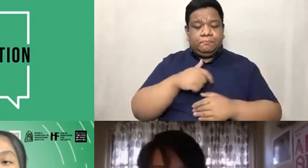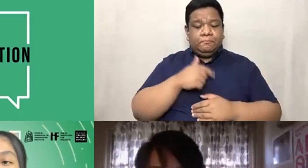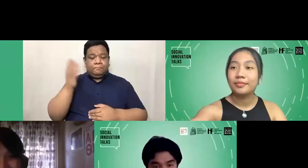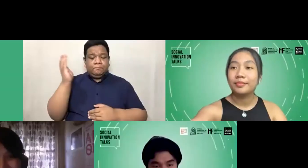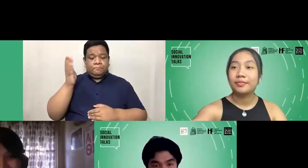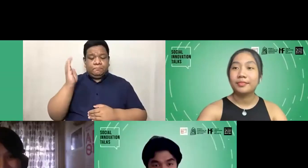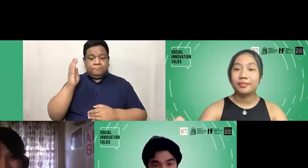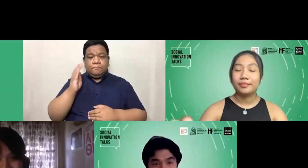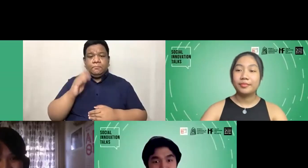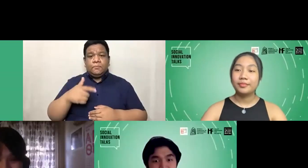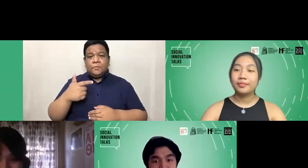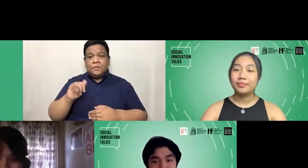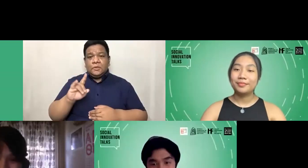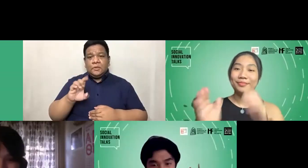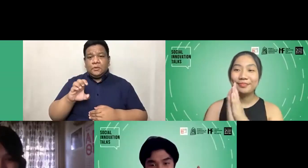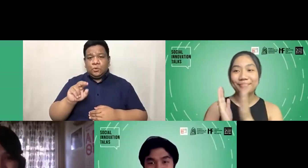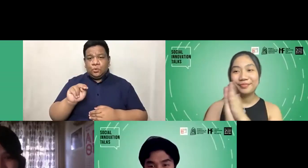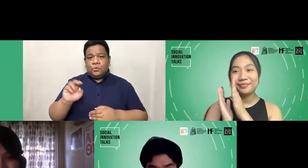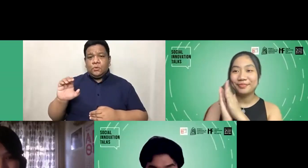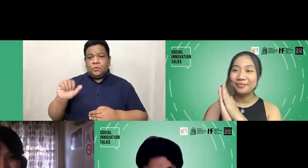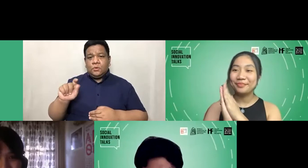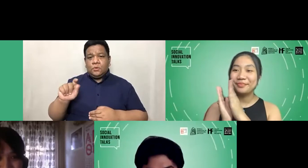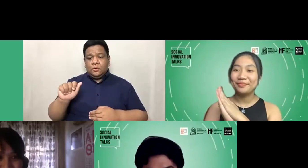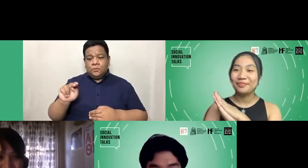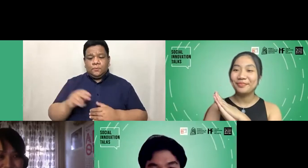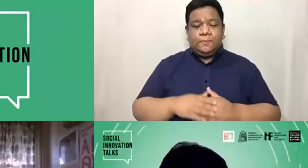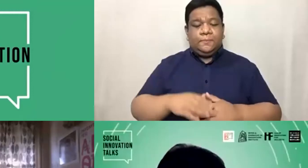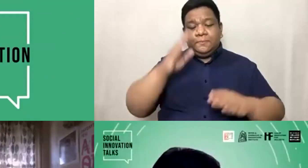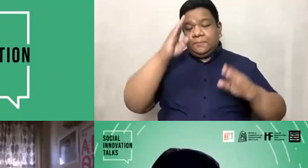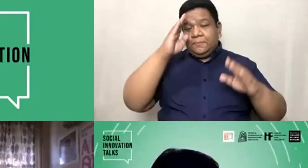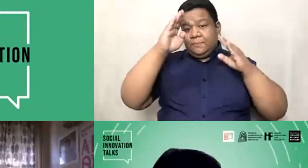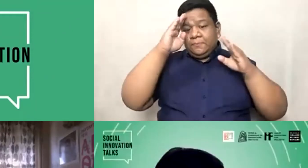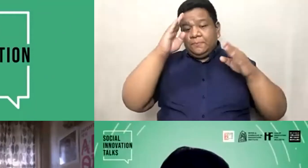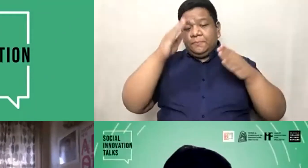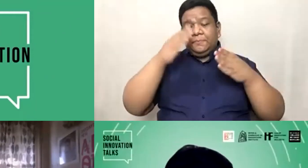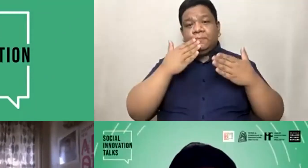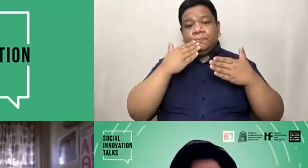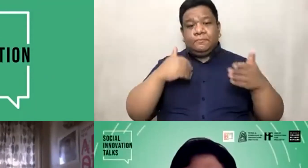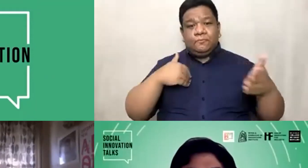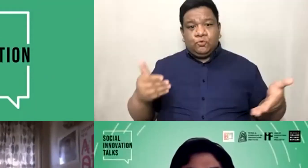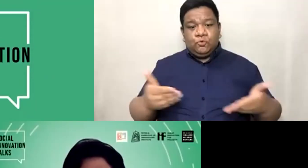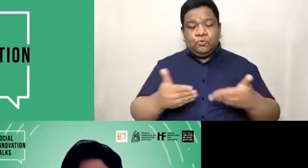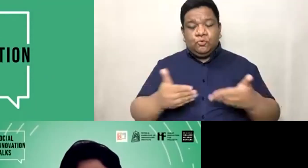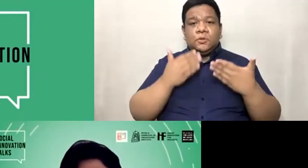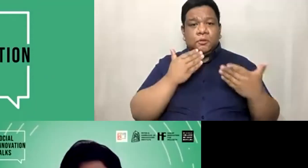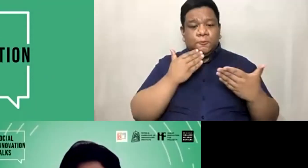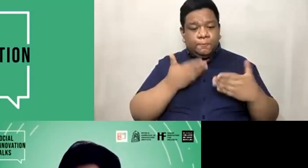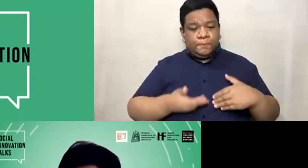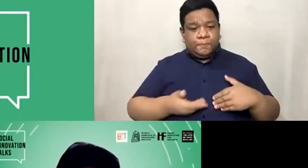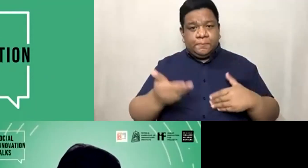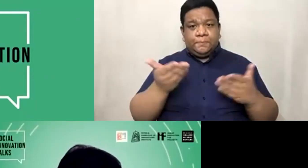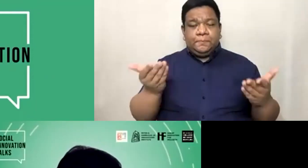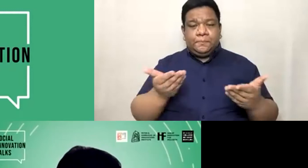welcome back Sir Gideon Catalan. Hi, everyone. Thank you for the introduction and thank you for having me here in this